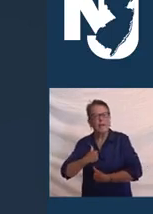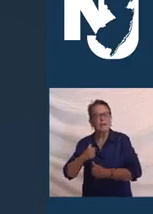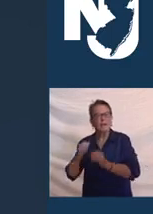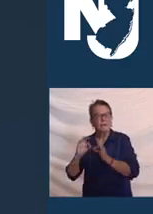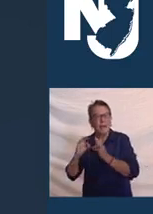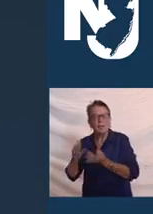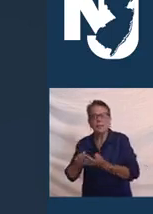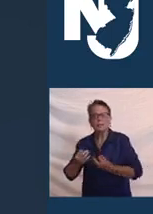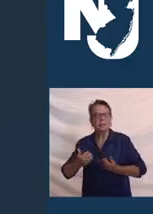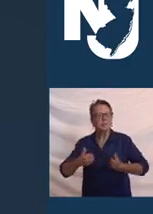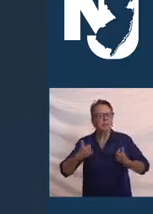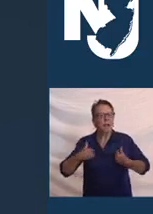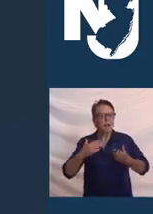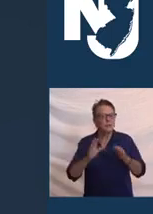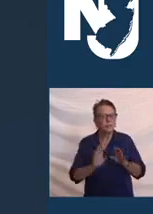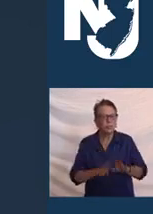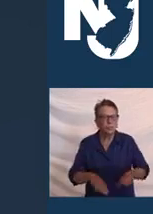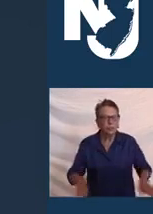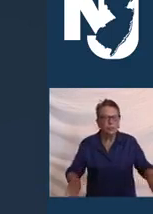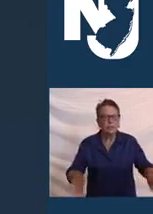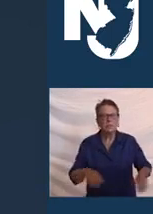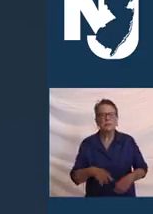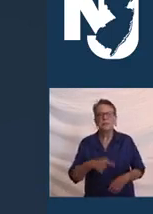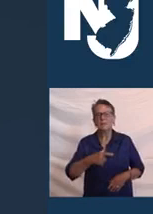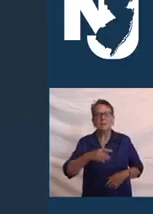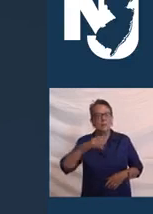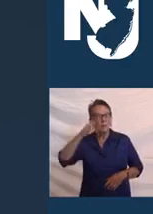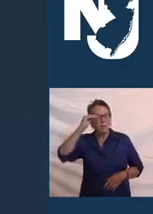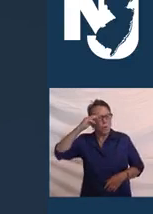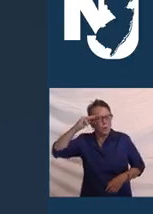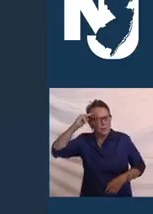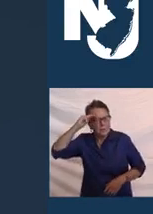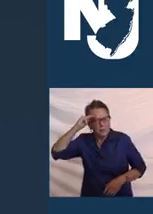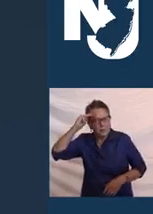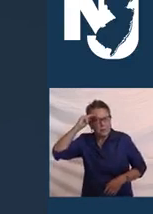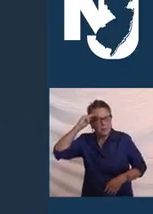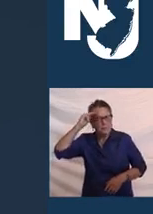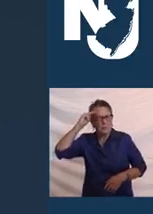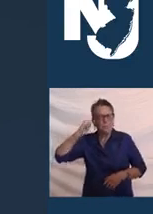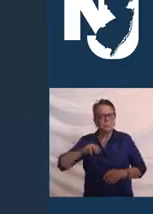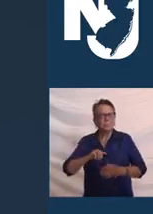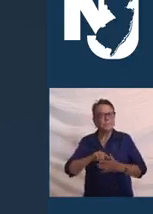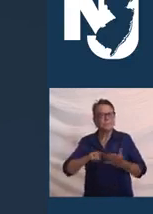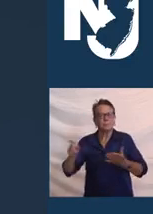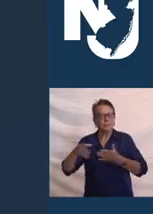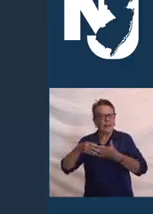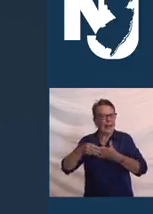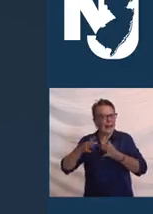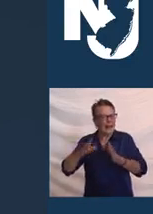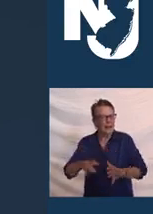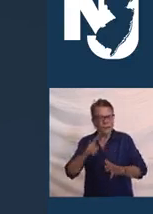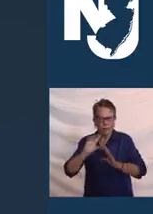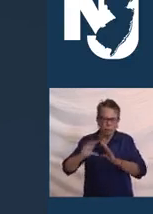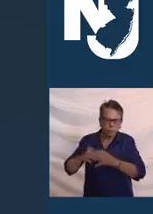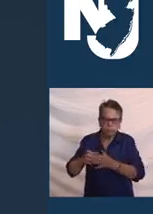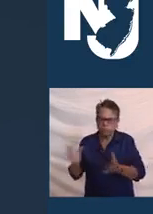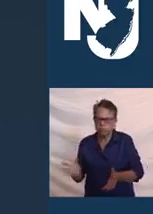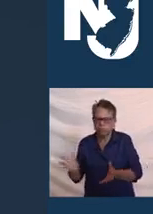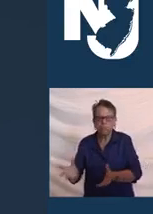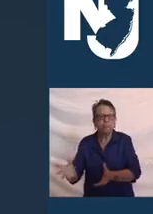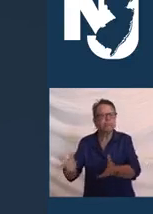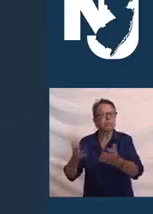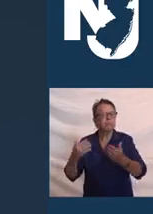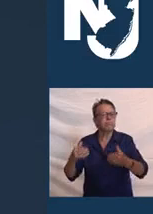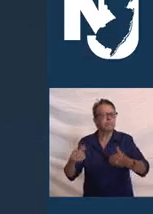scout himself and as the longtime scoutmaster of Plainfield's Troop 5. For his service, he was duly awarded numerous district